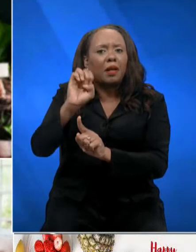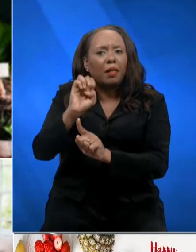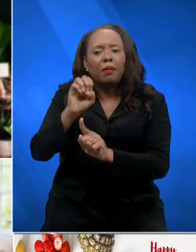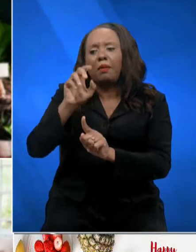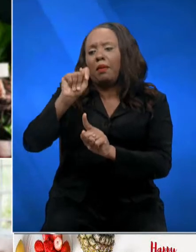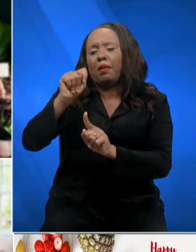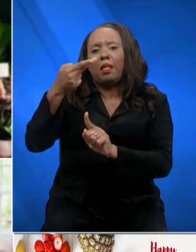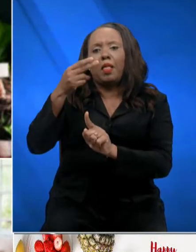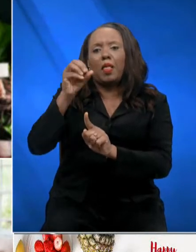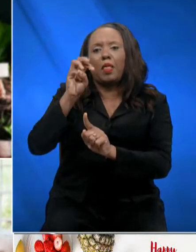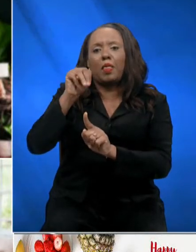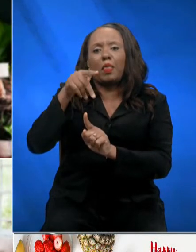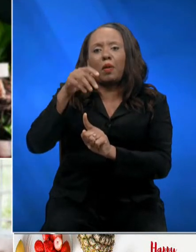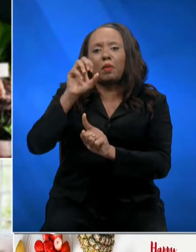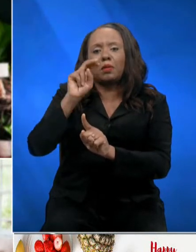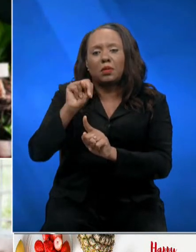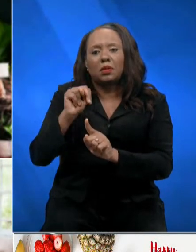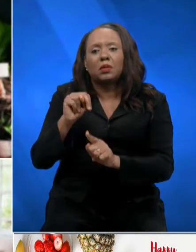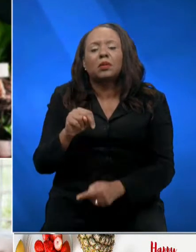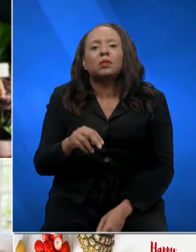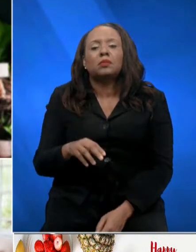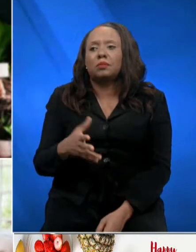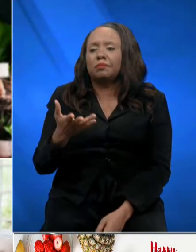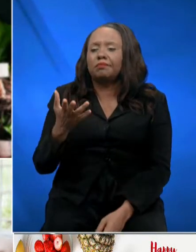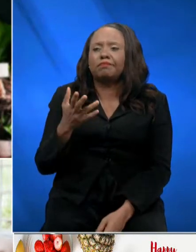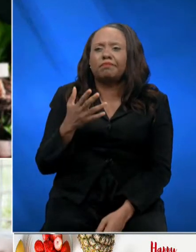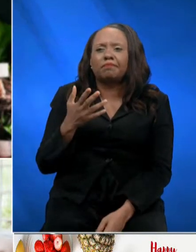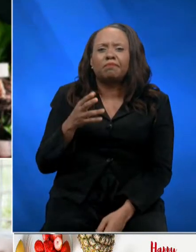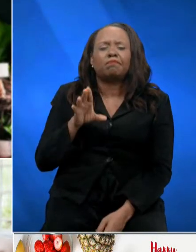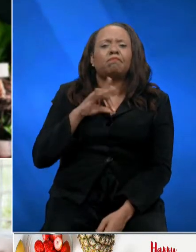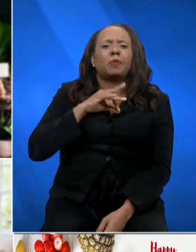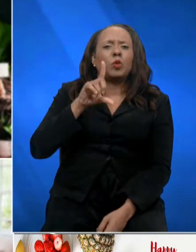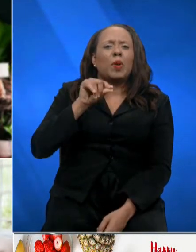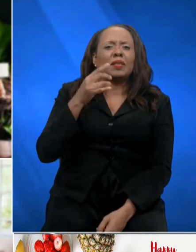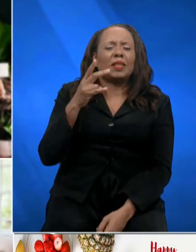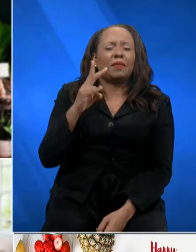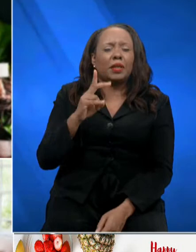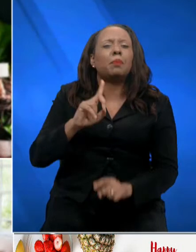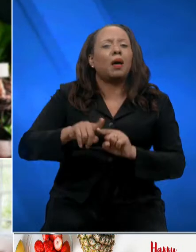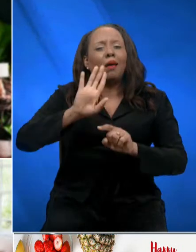in 2017, let her tell the story. She'll